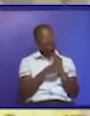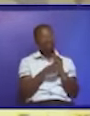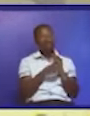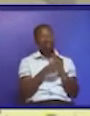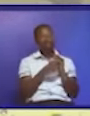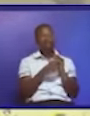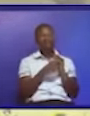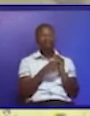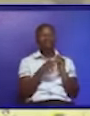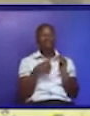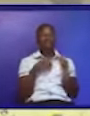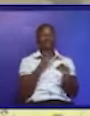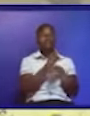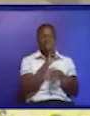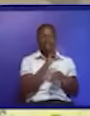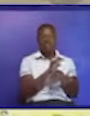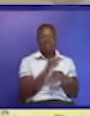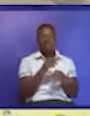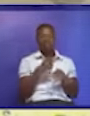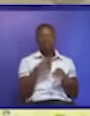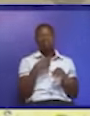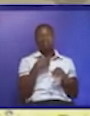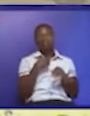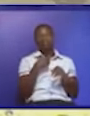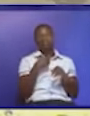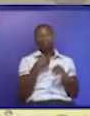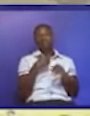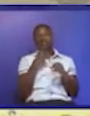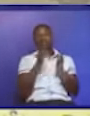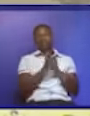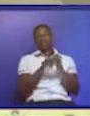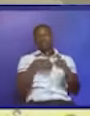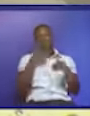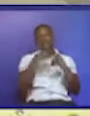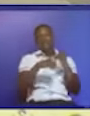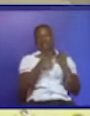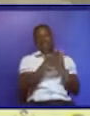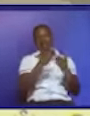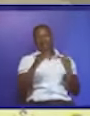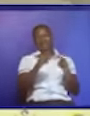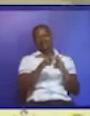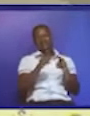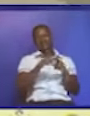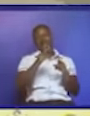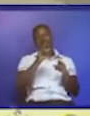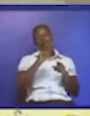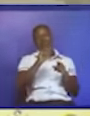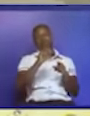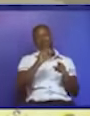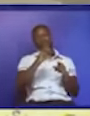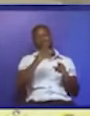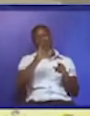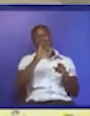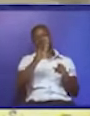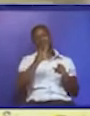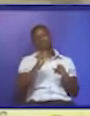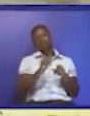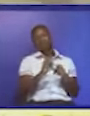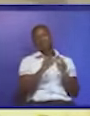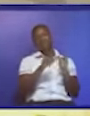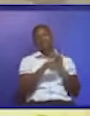ministries you are trusting God to end certain seasons, like Cornelius. You are trusting God to bring certain things to